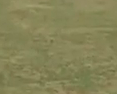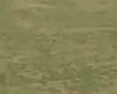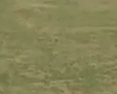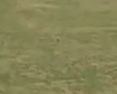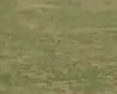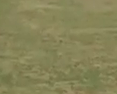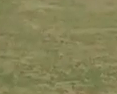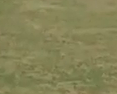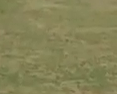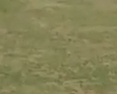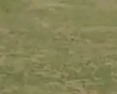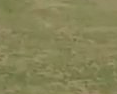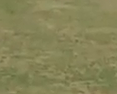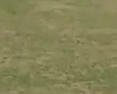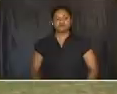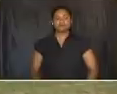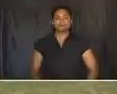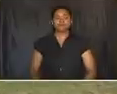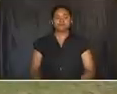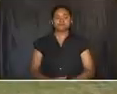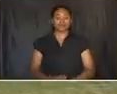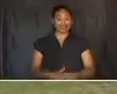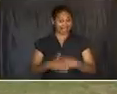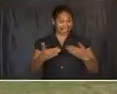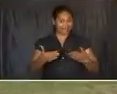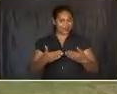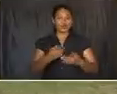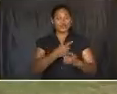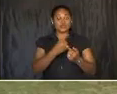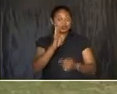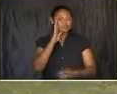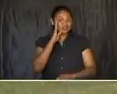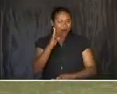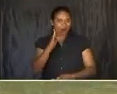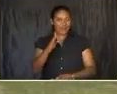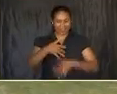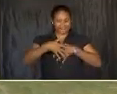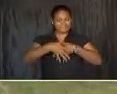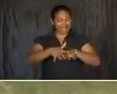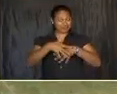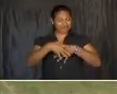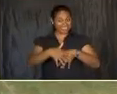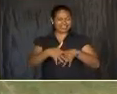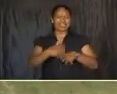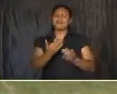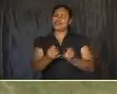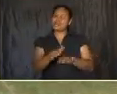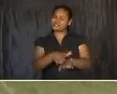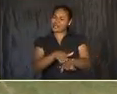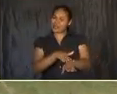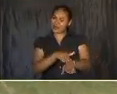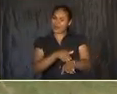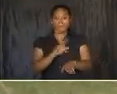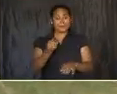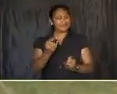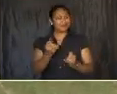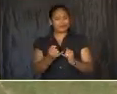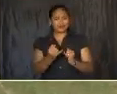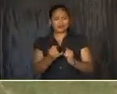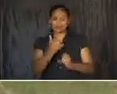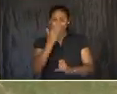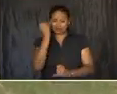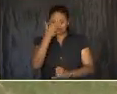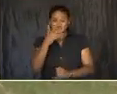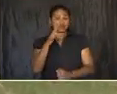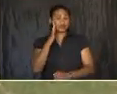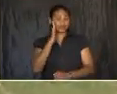Ladies and gentlemen, we've now witnessed the march past, both slow in quick time. We now witness